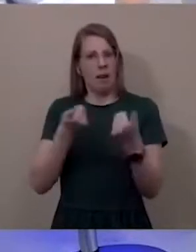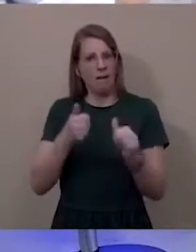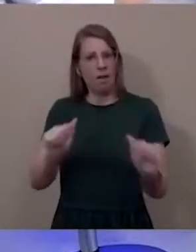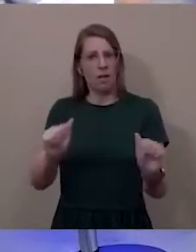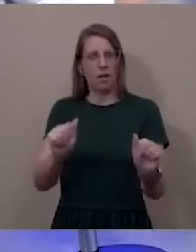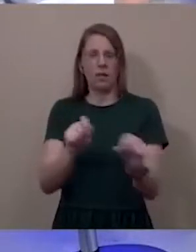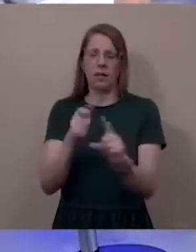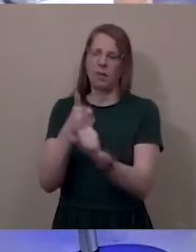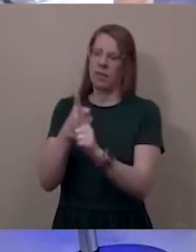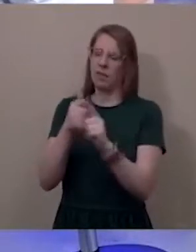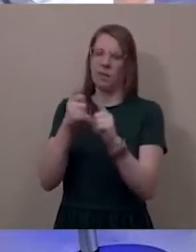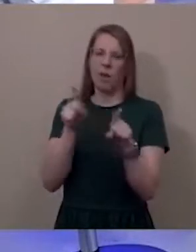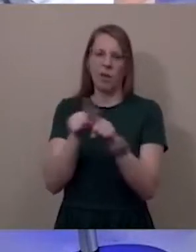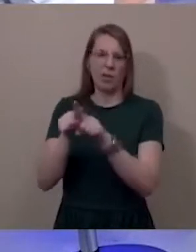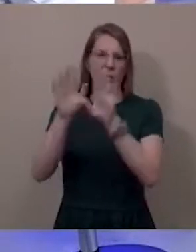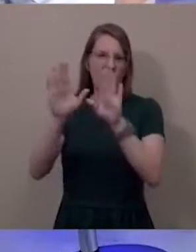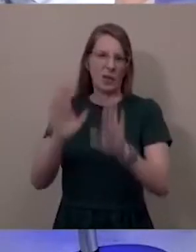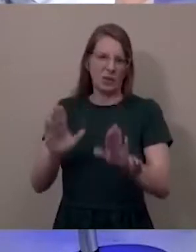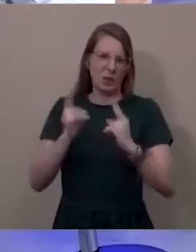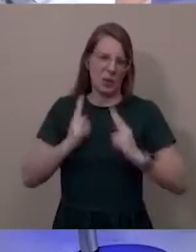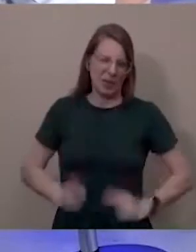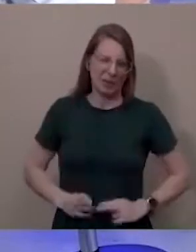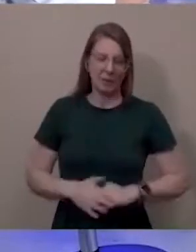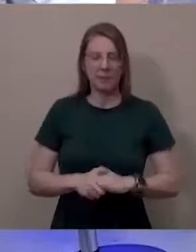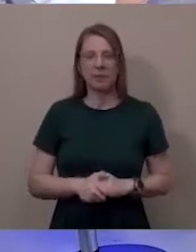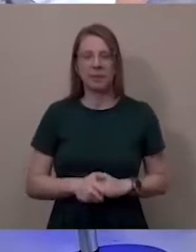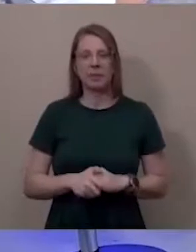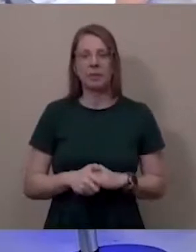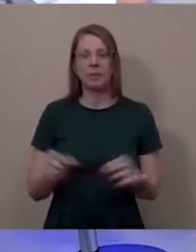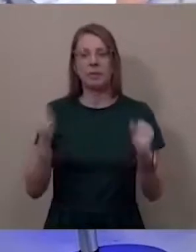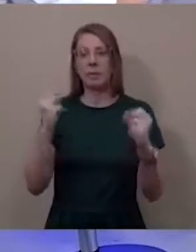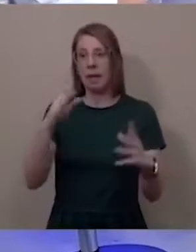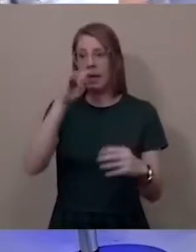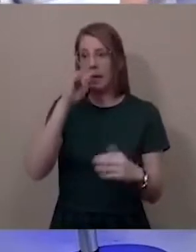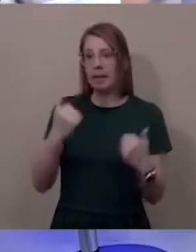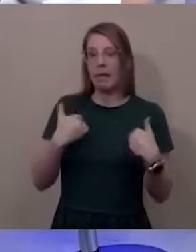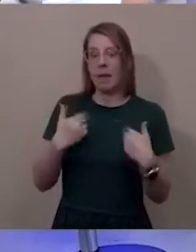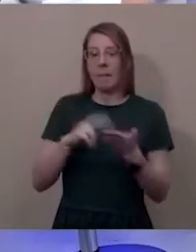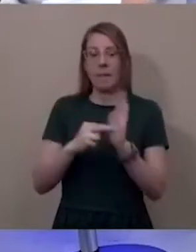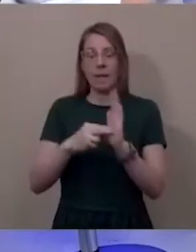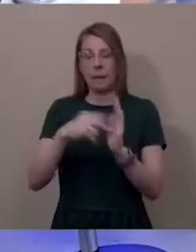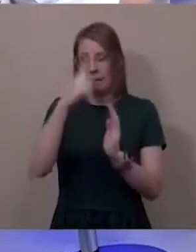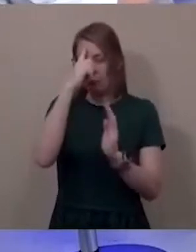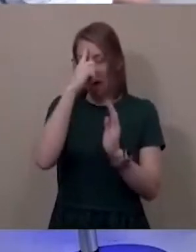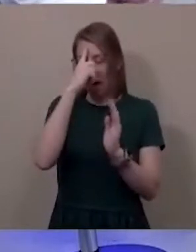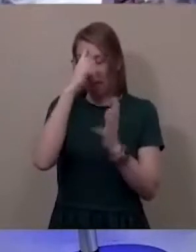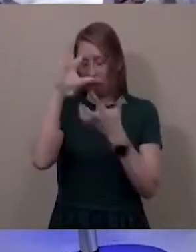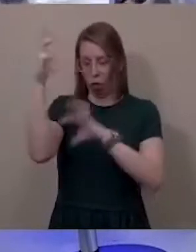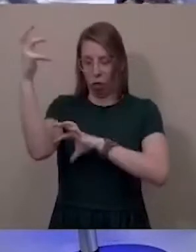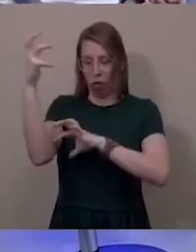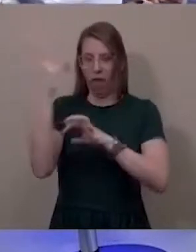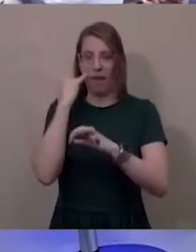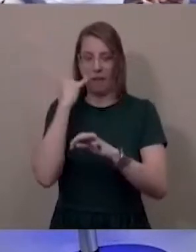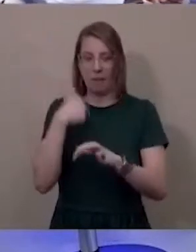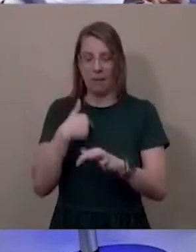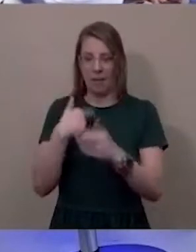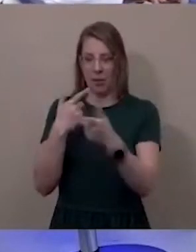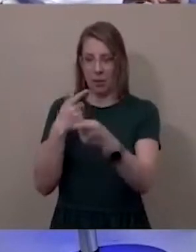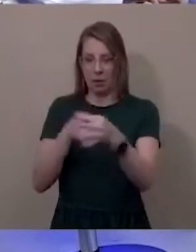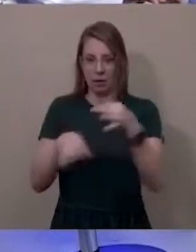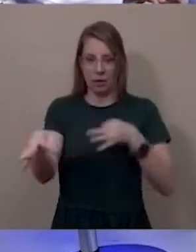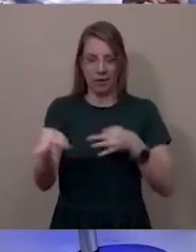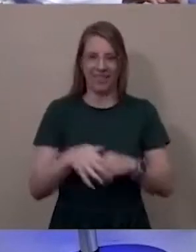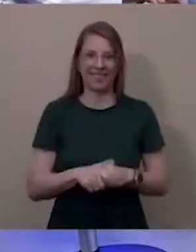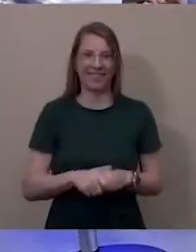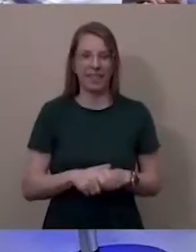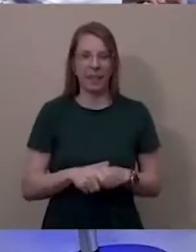human beings you'll ever meet. But I think he also has a lot of kids, which means my brain would be completely scrambled if I were you. Yep. Is